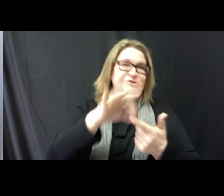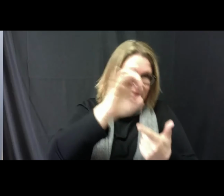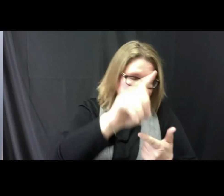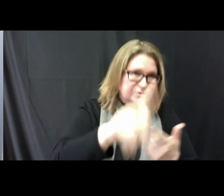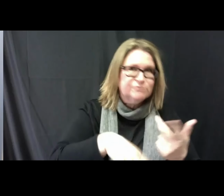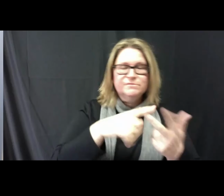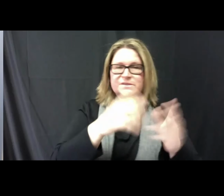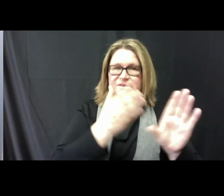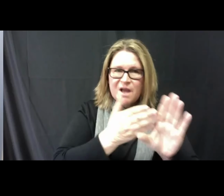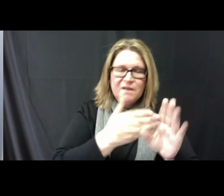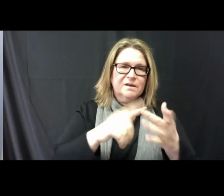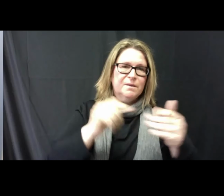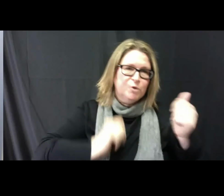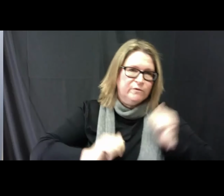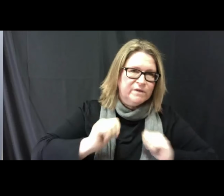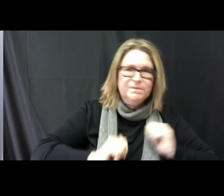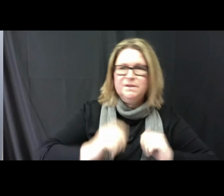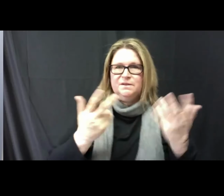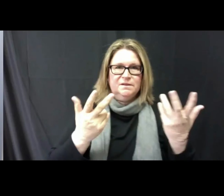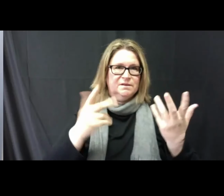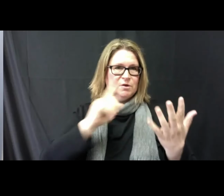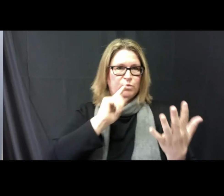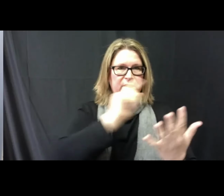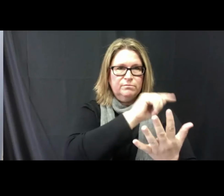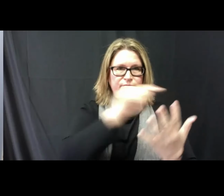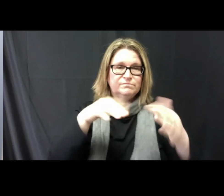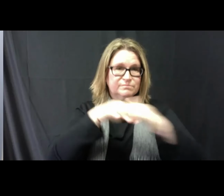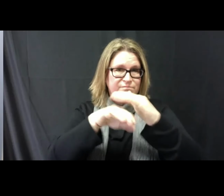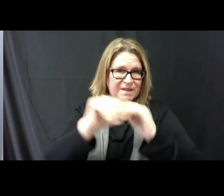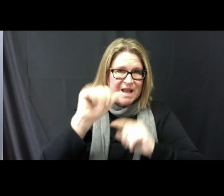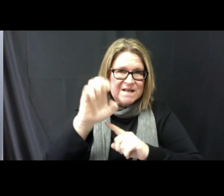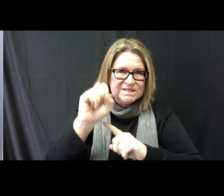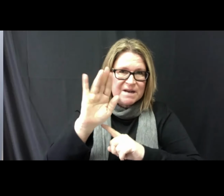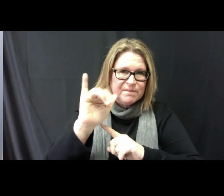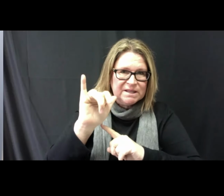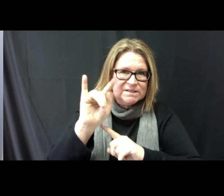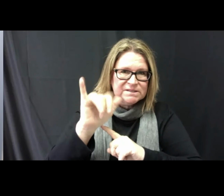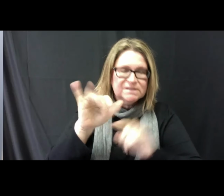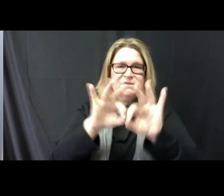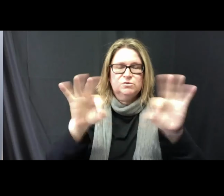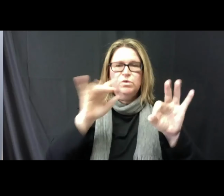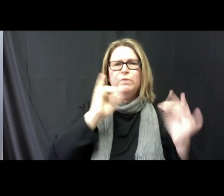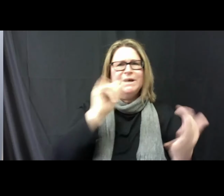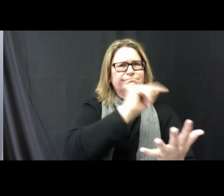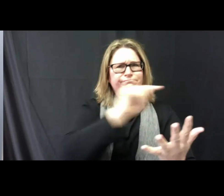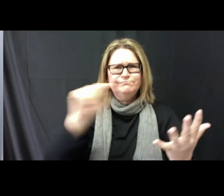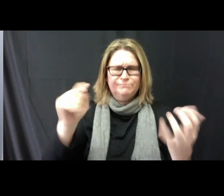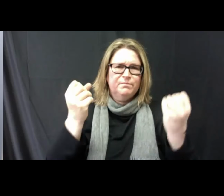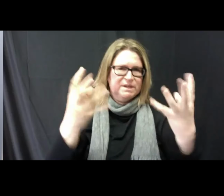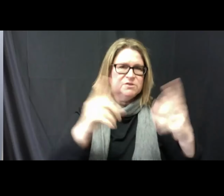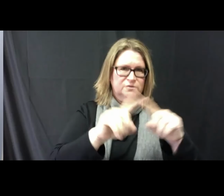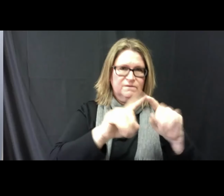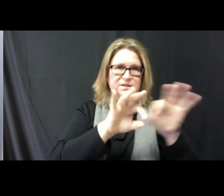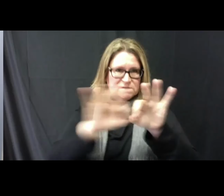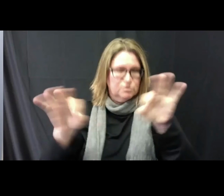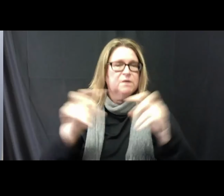So you can minor in ASL, but also do performance psychology education as your major.